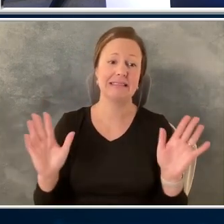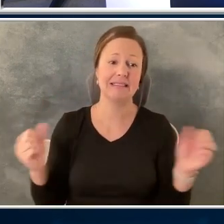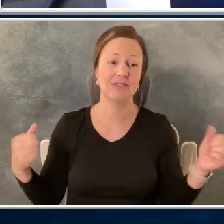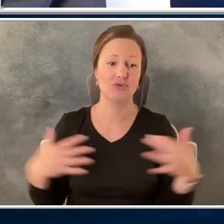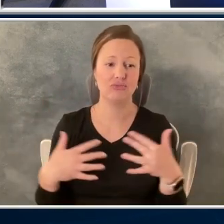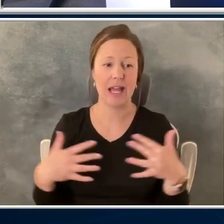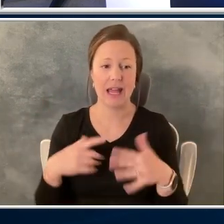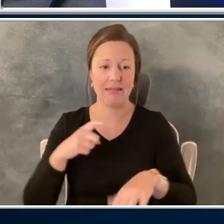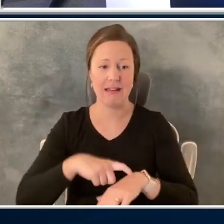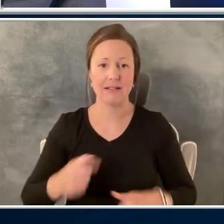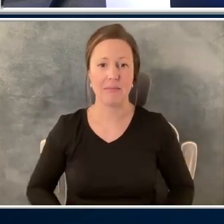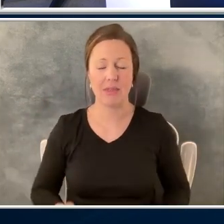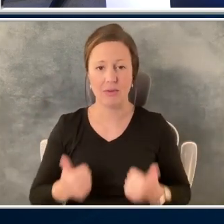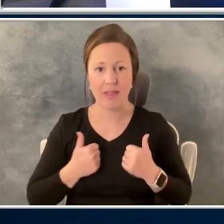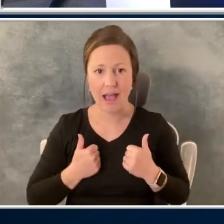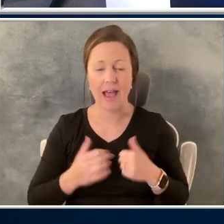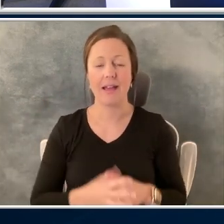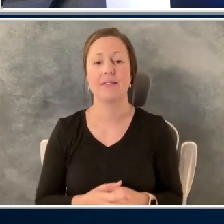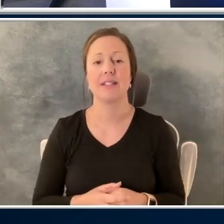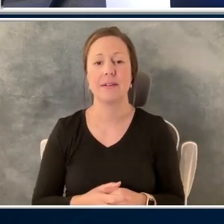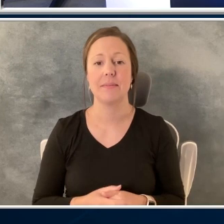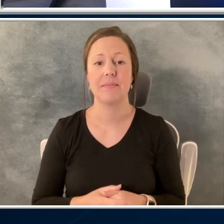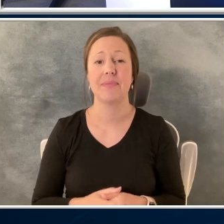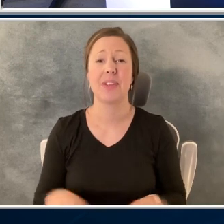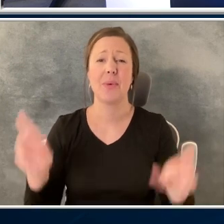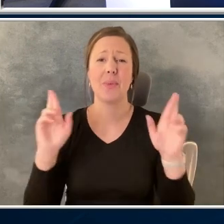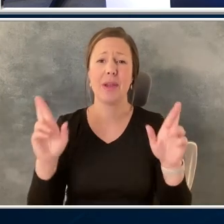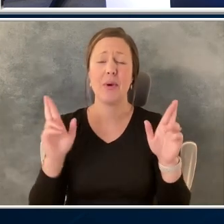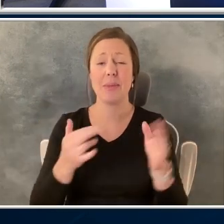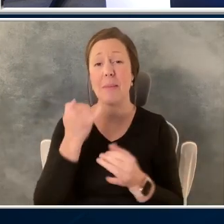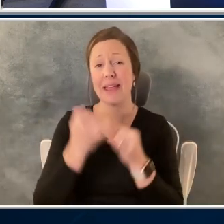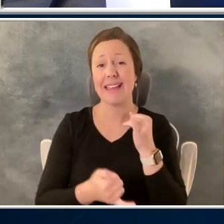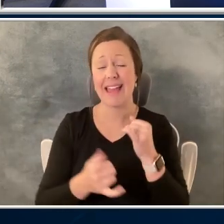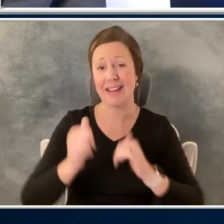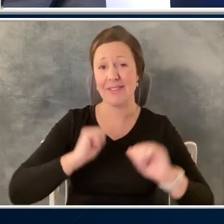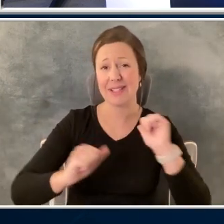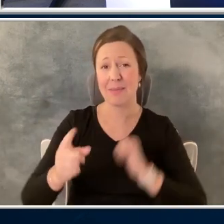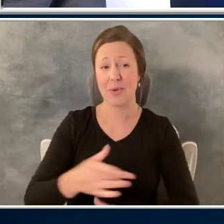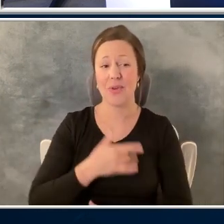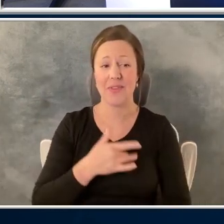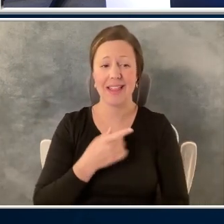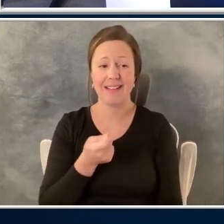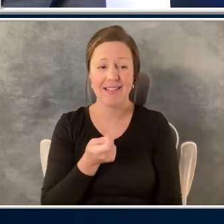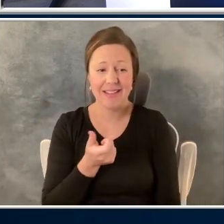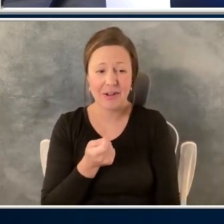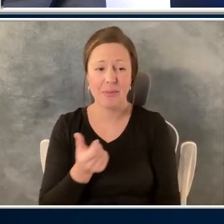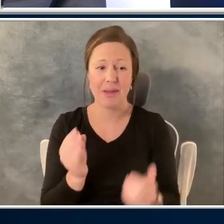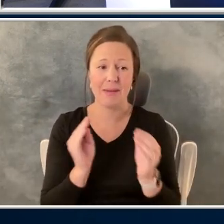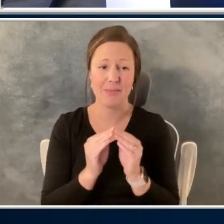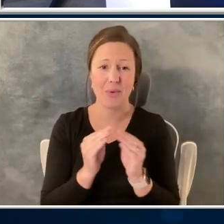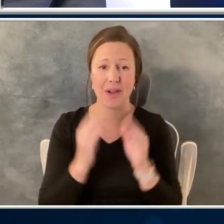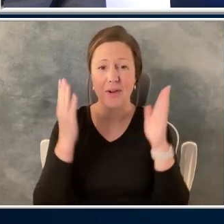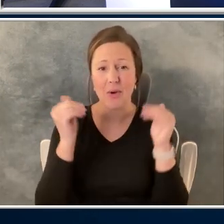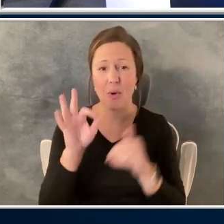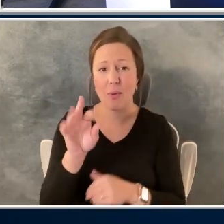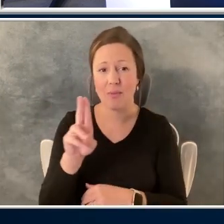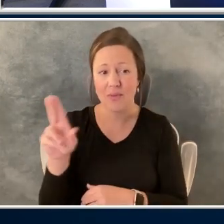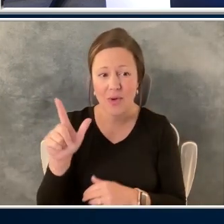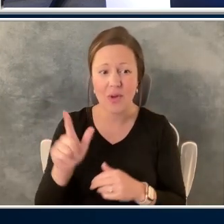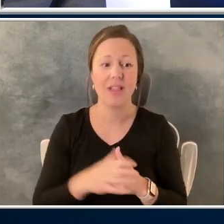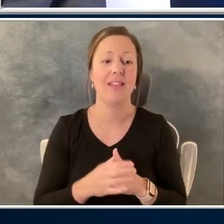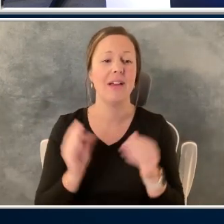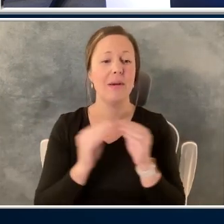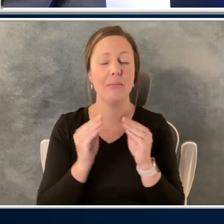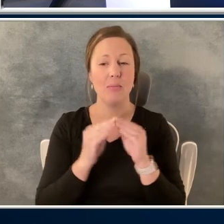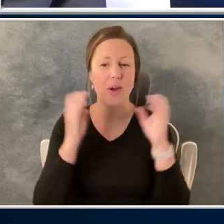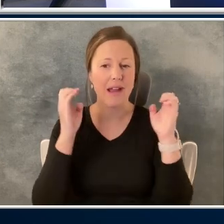tape. We hope that by the end of this episode, that you're feeling a little bit more hopeful and educated about where to turn and what